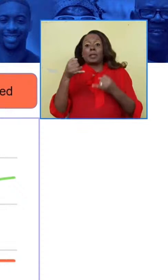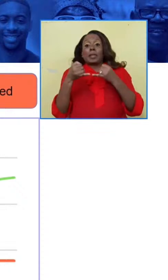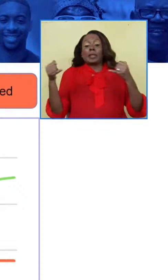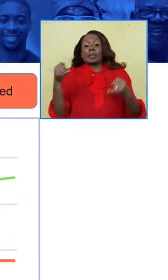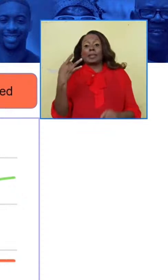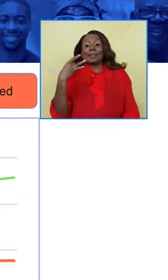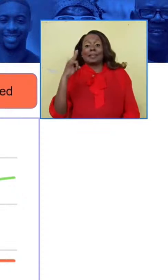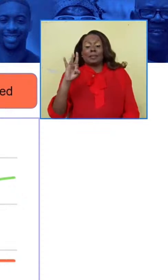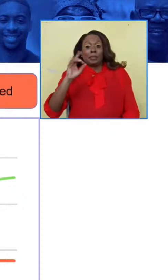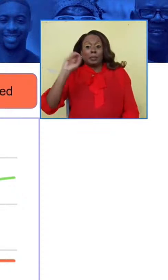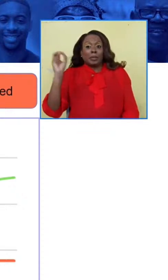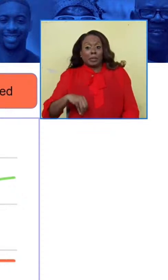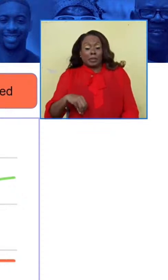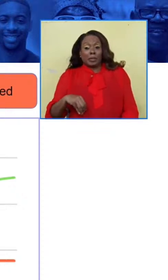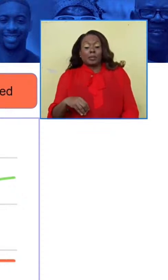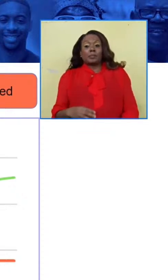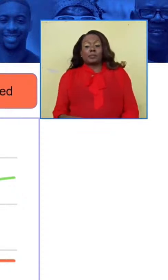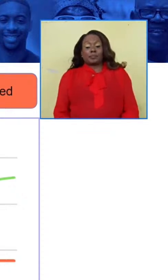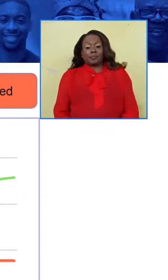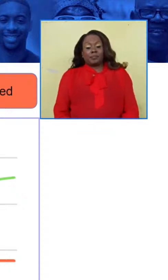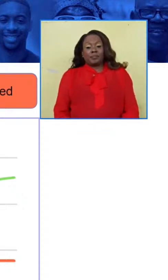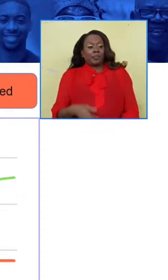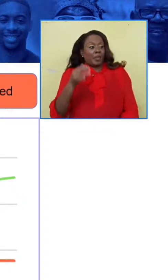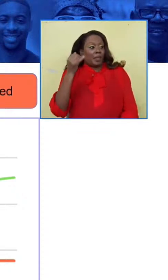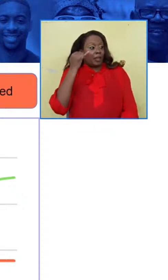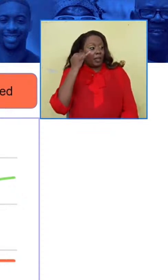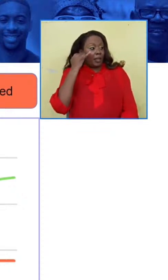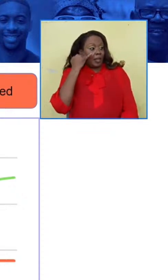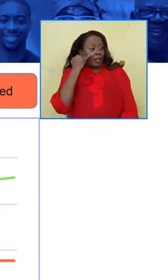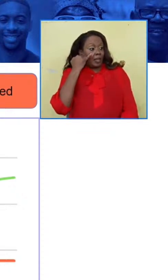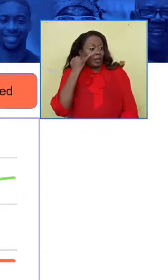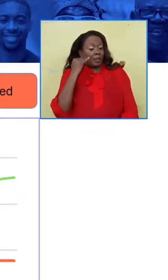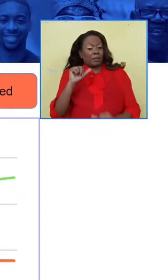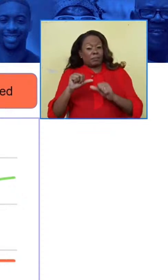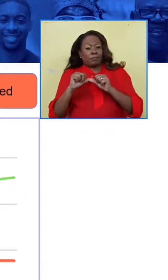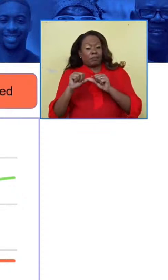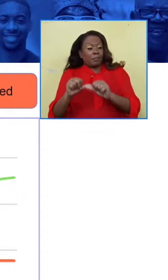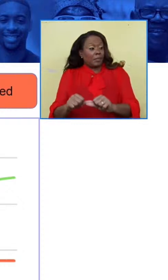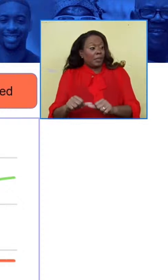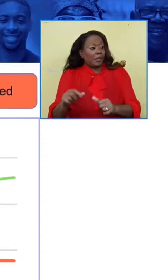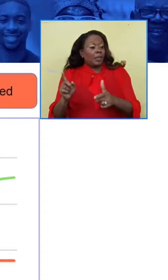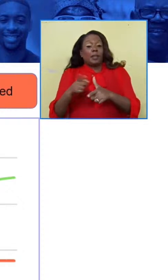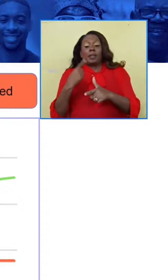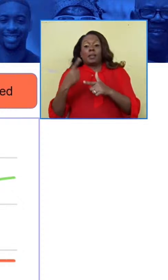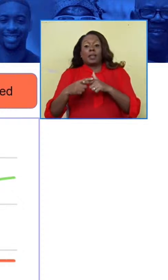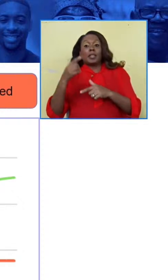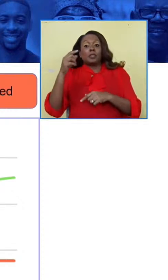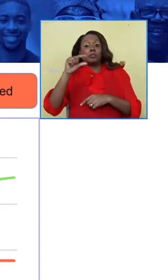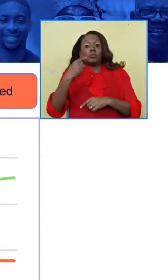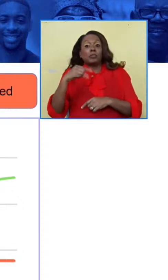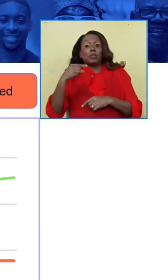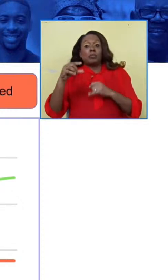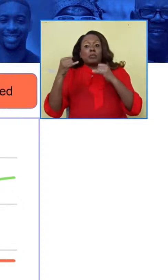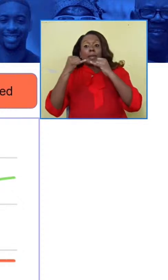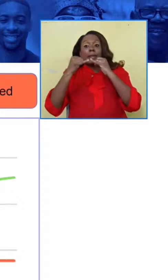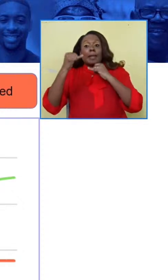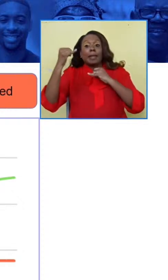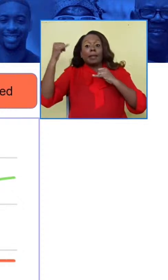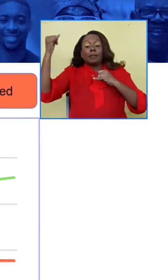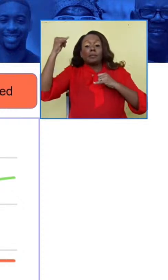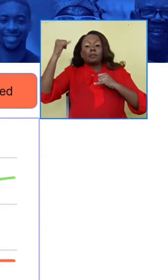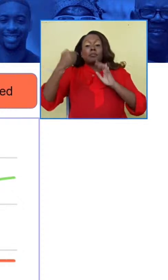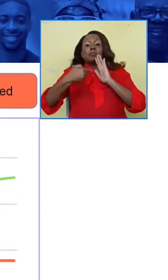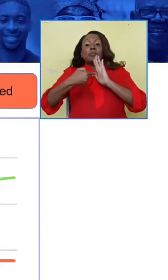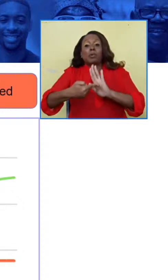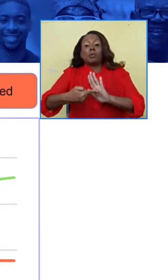current contribution rate. And again, if nothing happens, the green line is what we project the cost of NIS to be over time. So